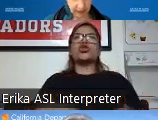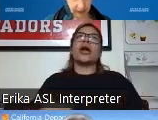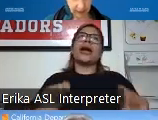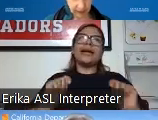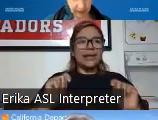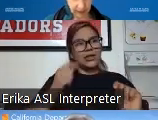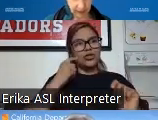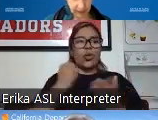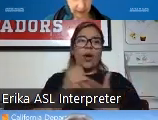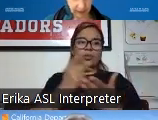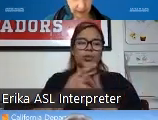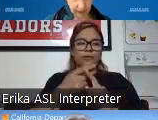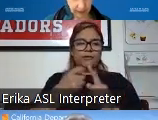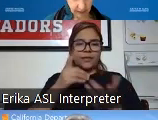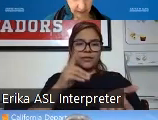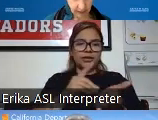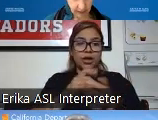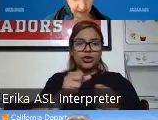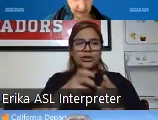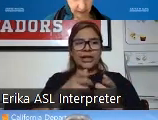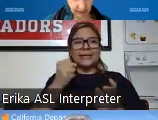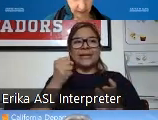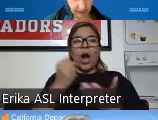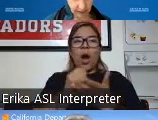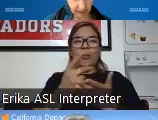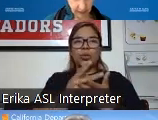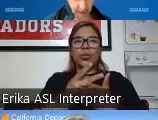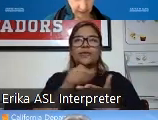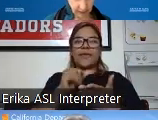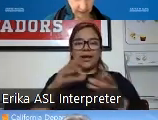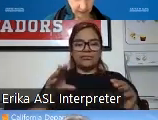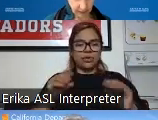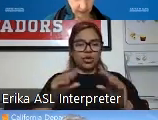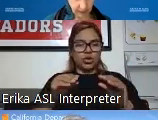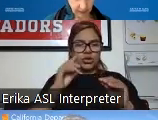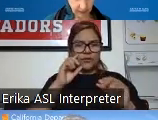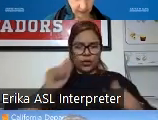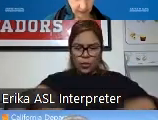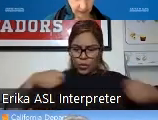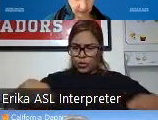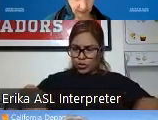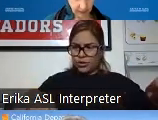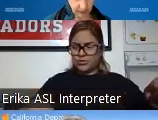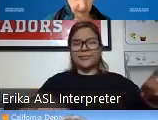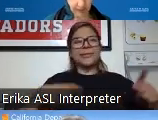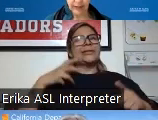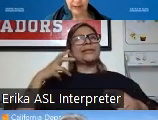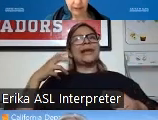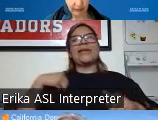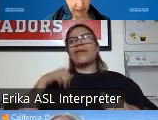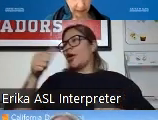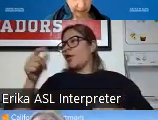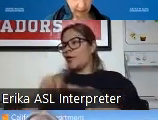approvals through the doctor, but they can't get the DME to provide it. I have a friend who's a